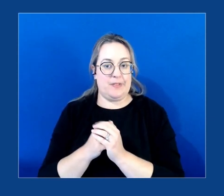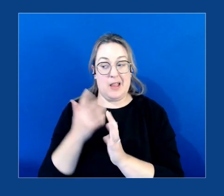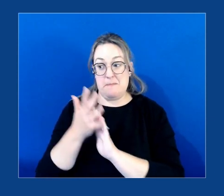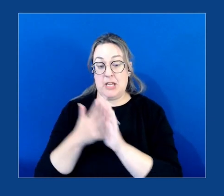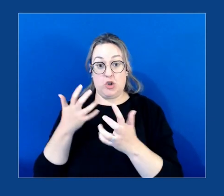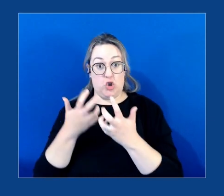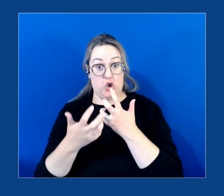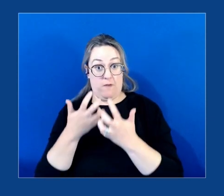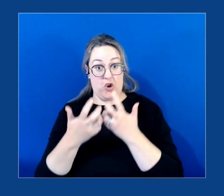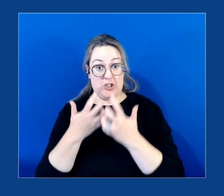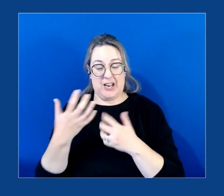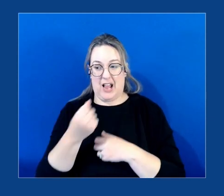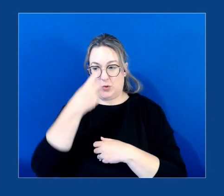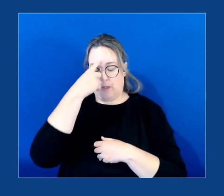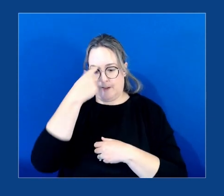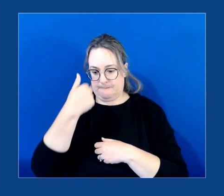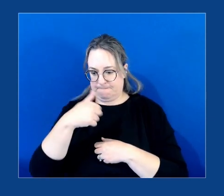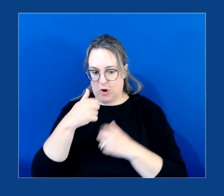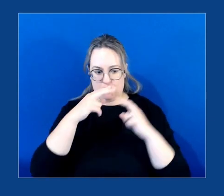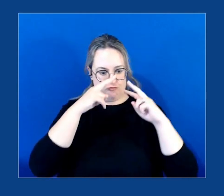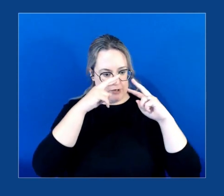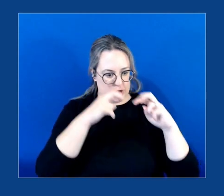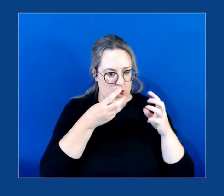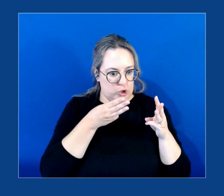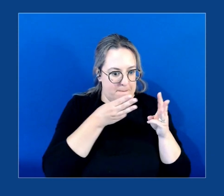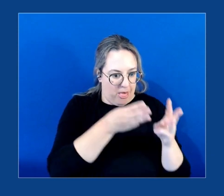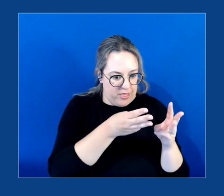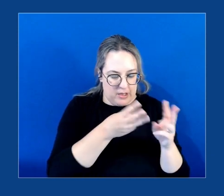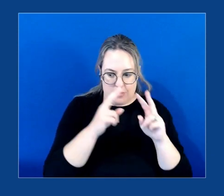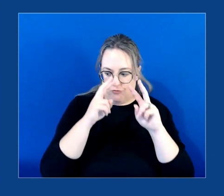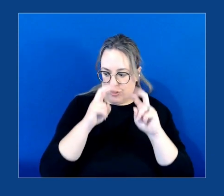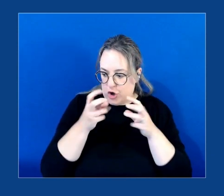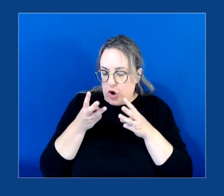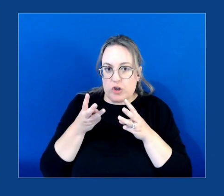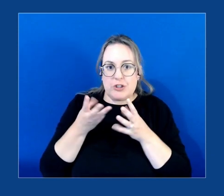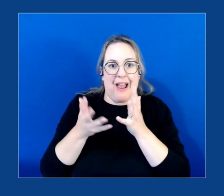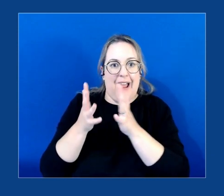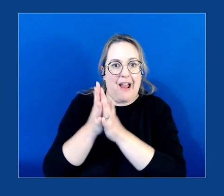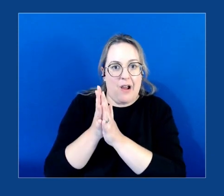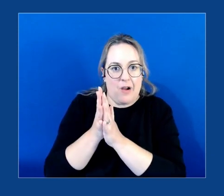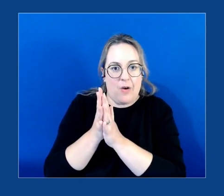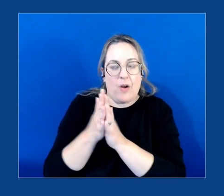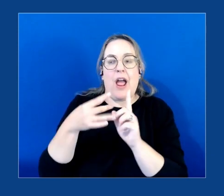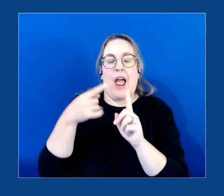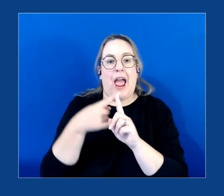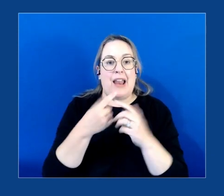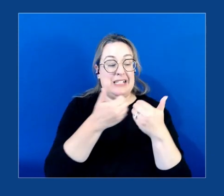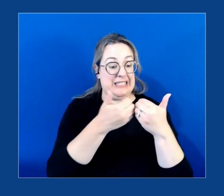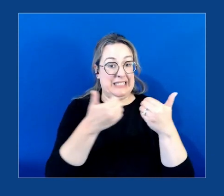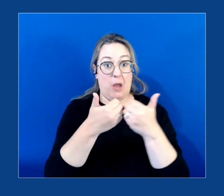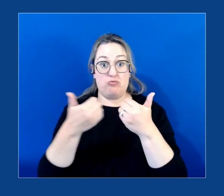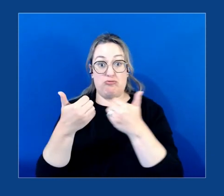assumptions about the nature of research methods, research investment, and also the siloing of disciplines. And finally,